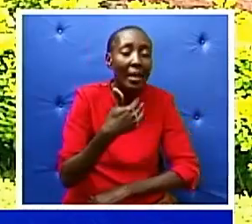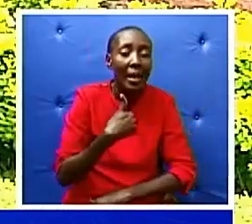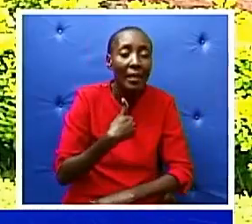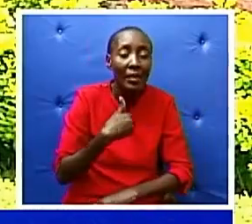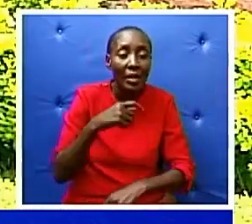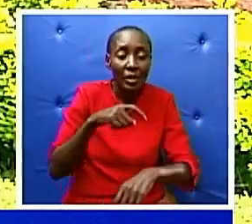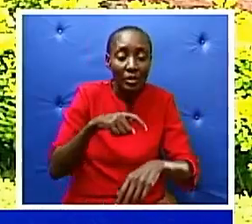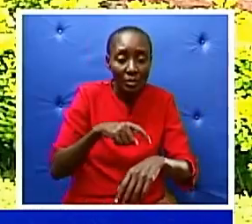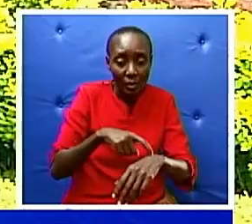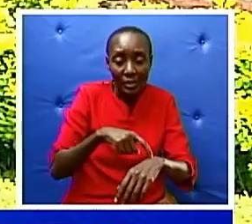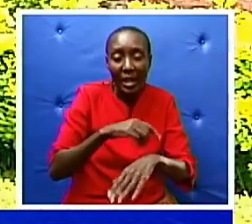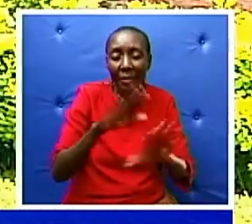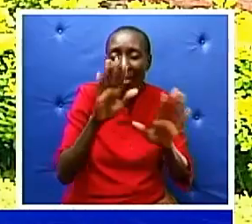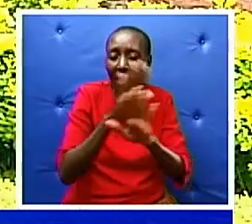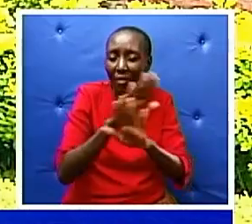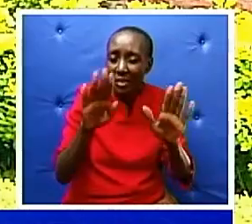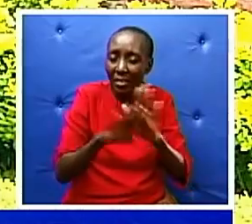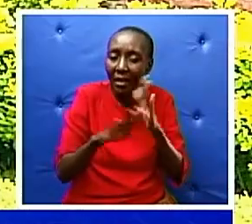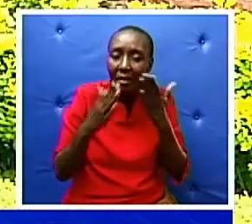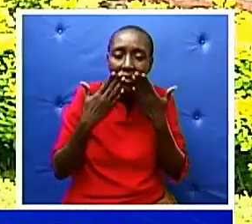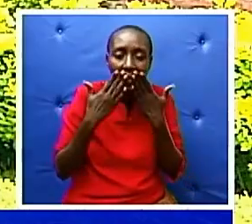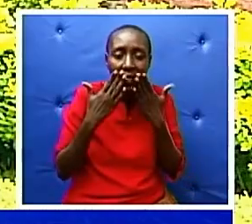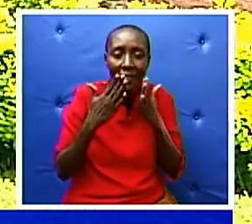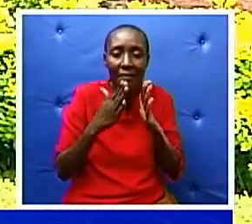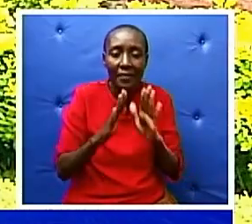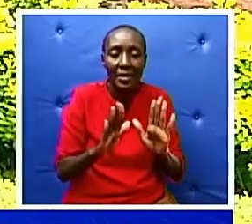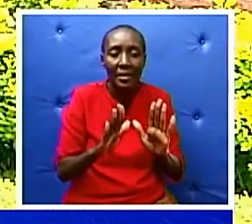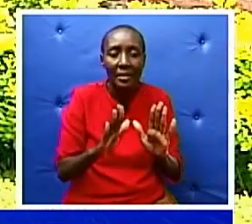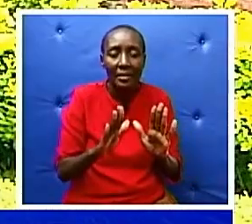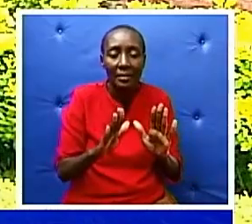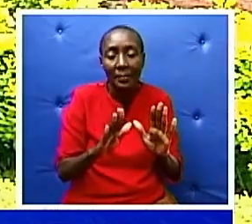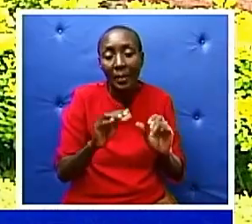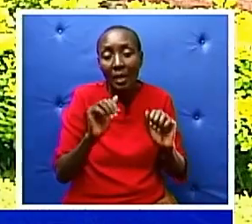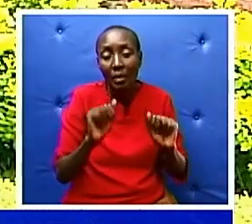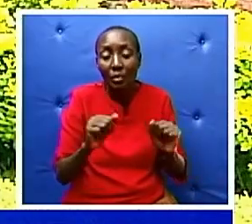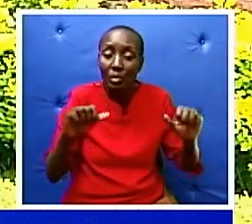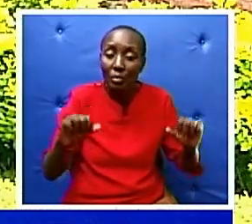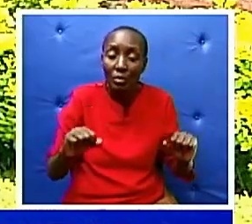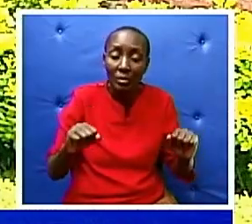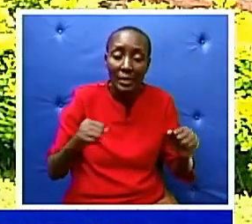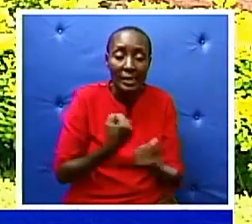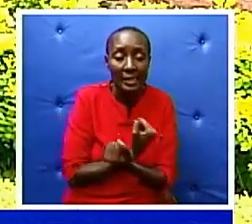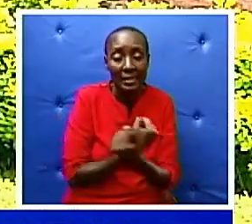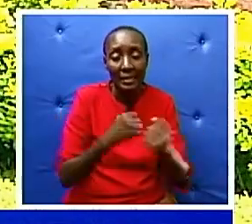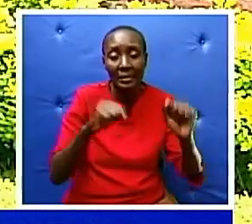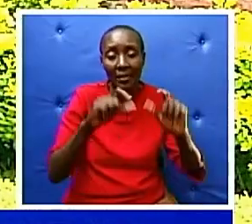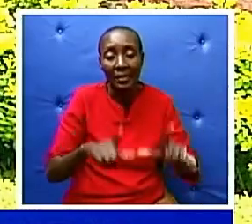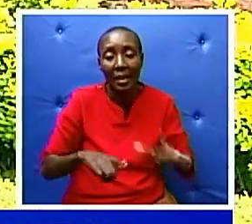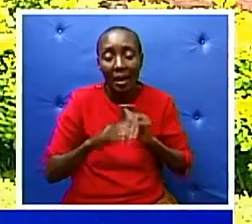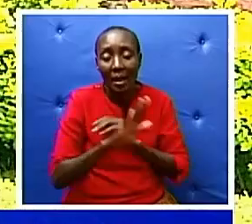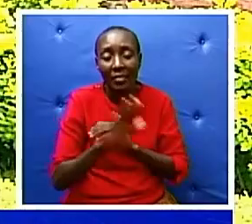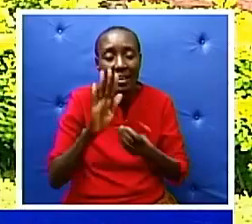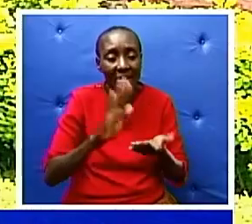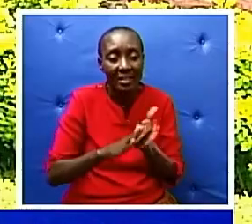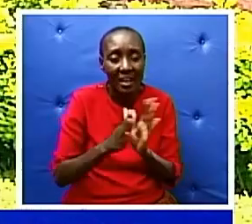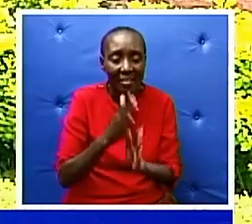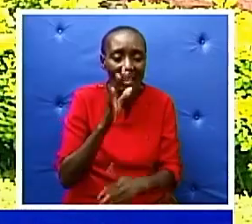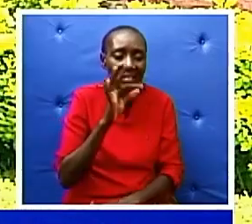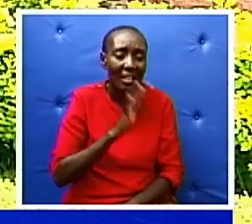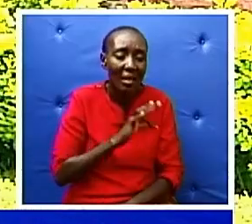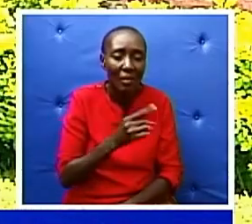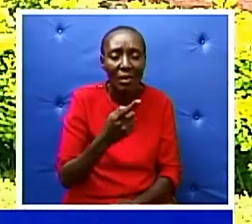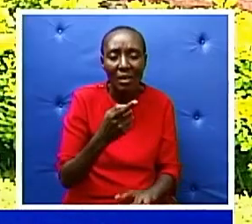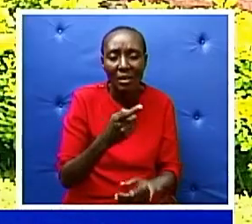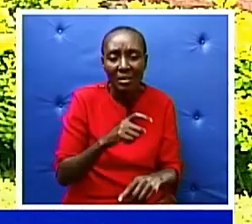we are done with all this hullabaloo, we'll have at least saved a life. There's nothing that helps you from moving from